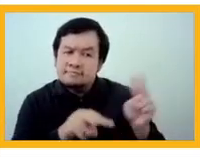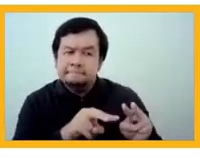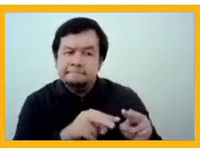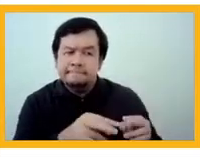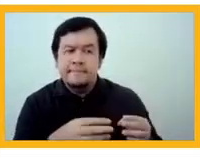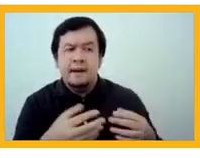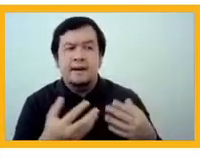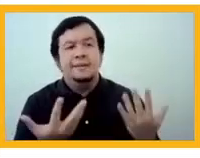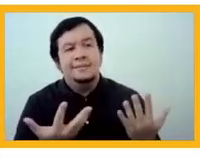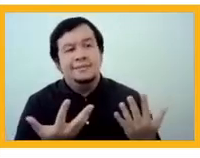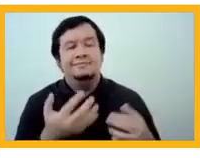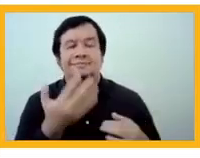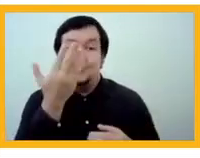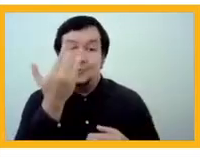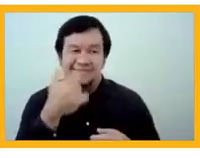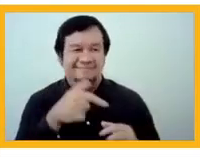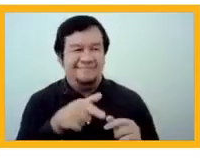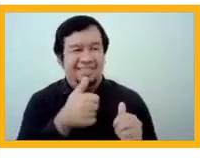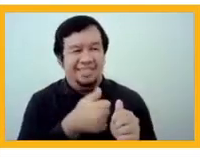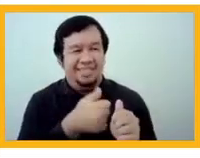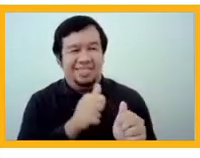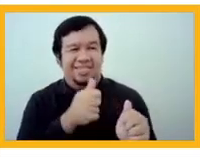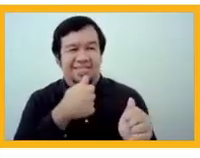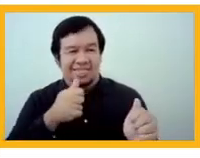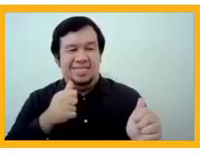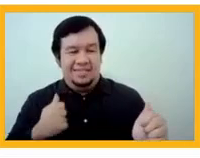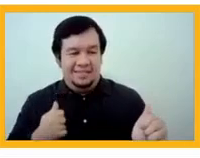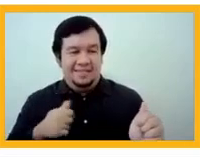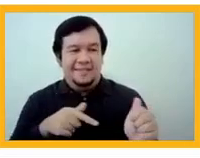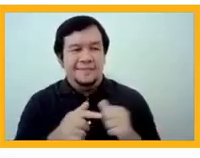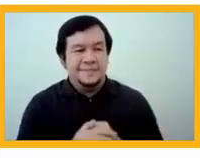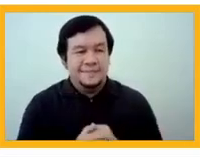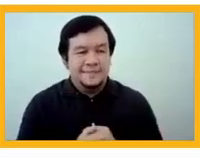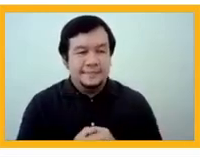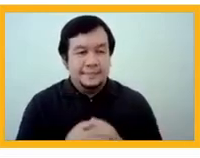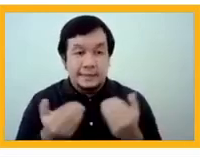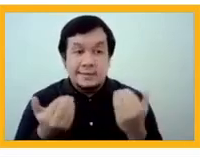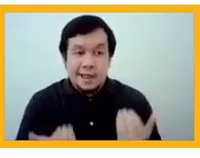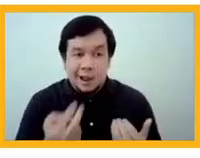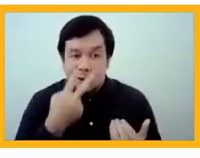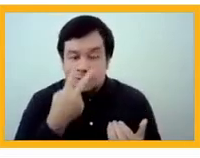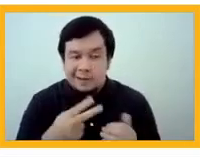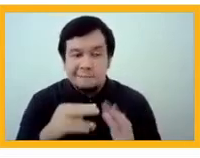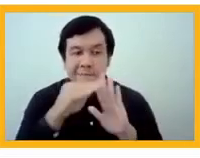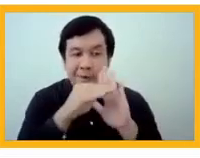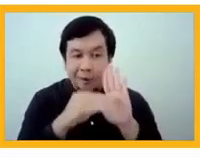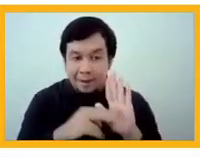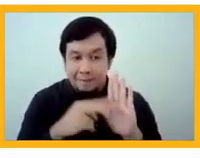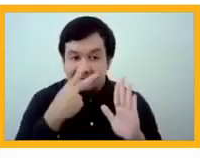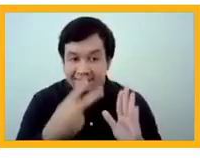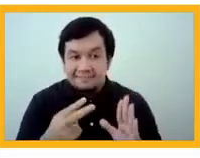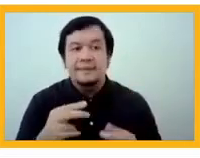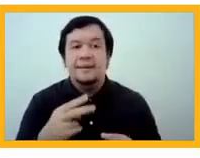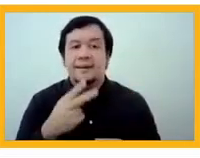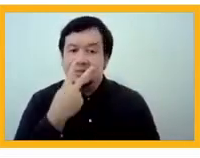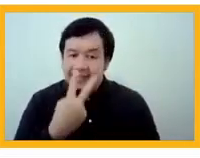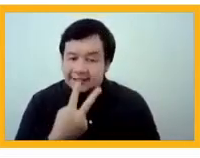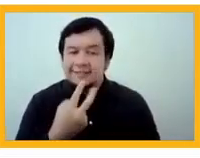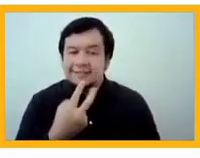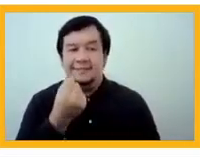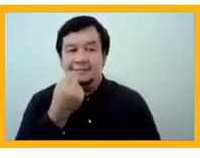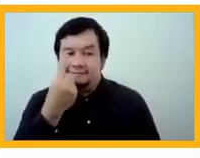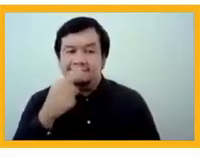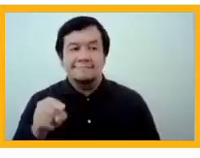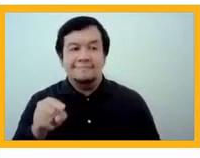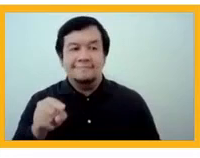and so. So what's nice about this is it tells us not only that the technology can improve efficiency, but that it could presumably